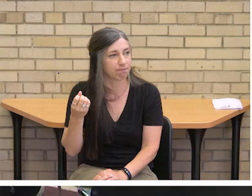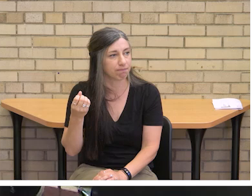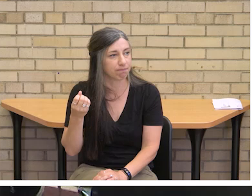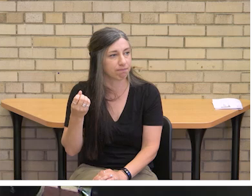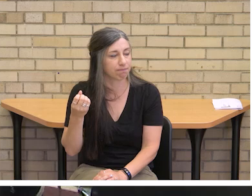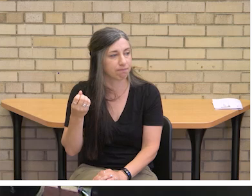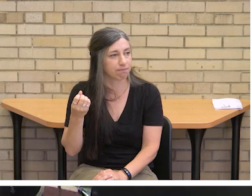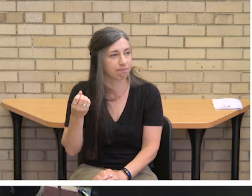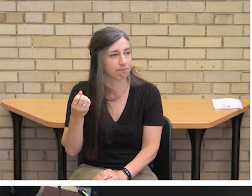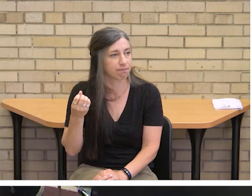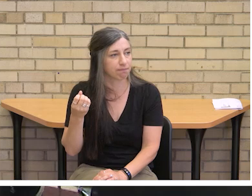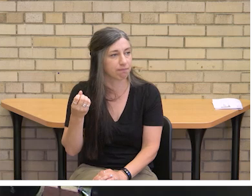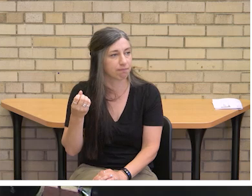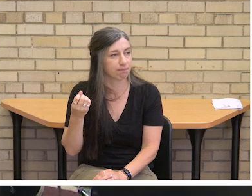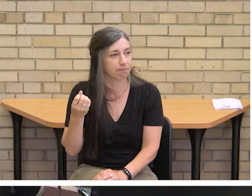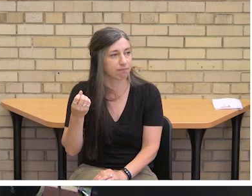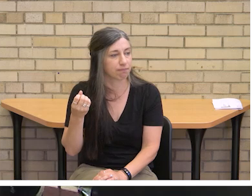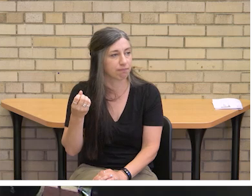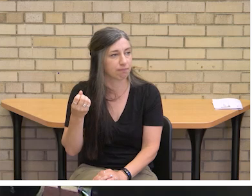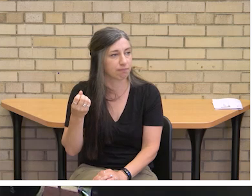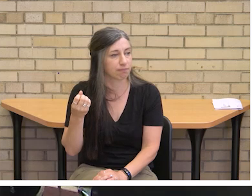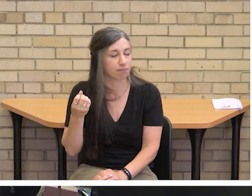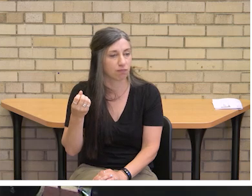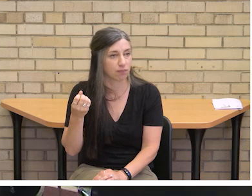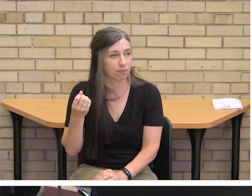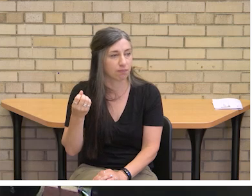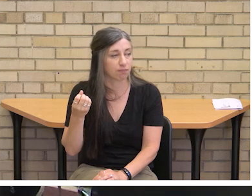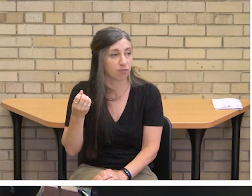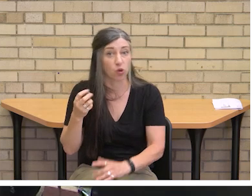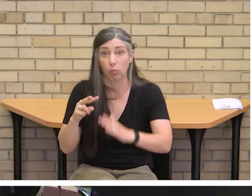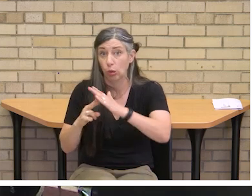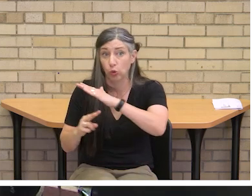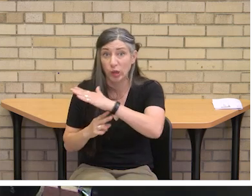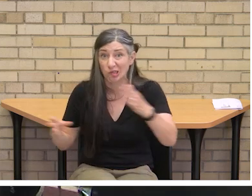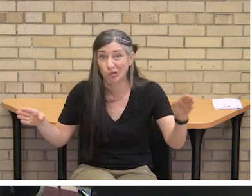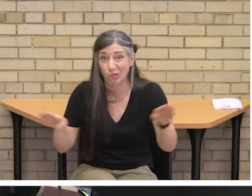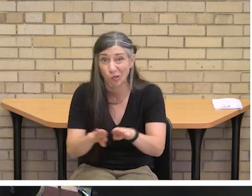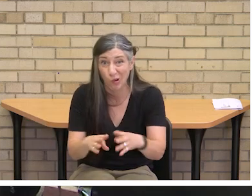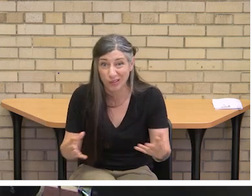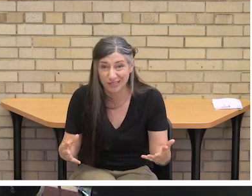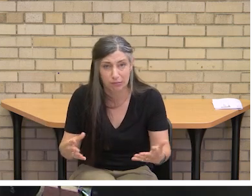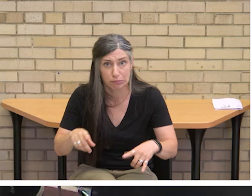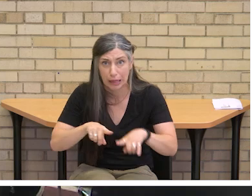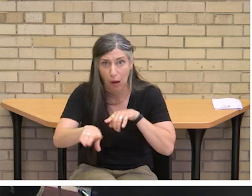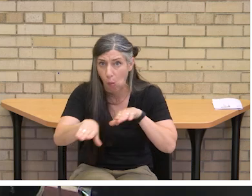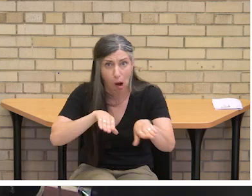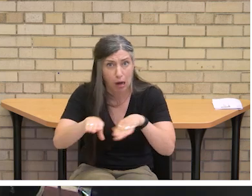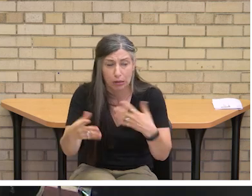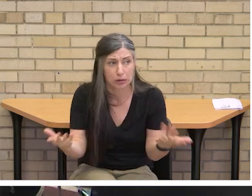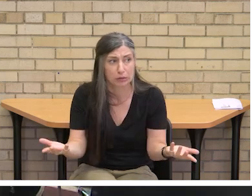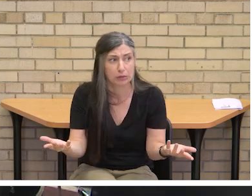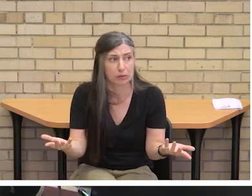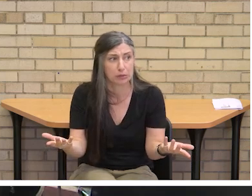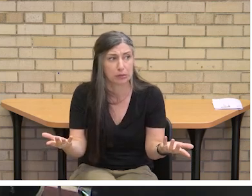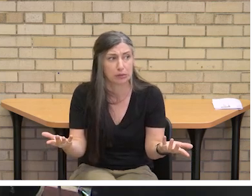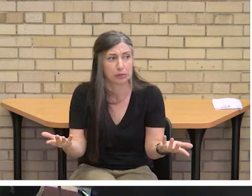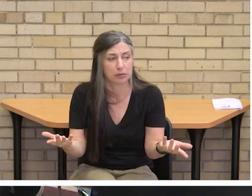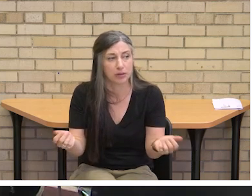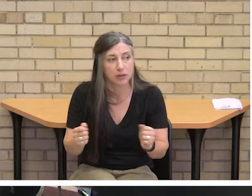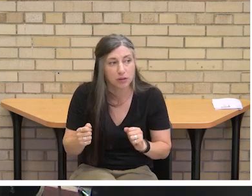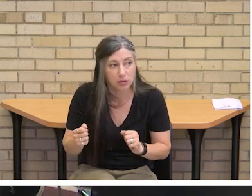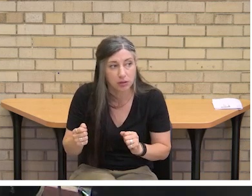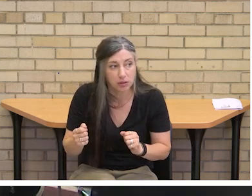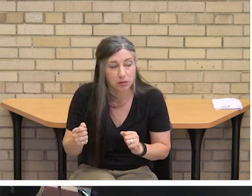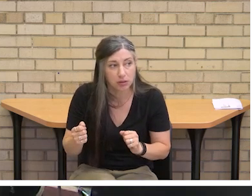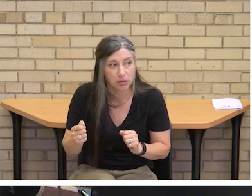when the bridge is definitely closed for pedestrian traffic, I think you kindly showed